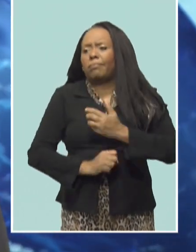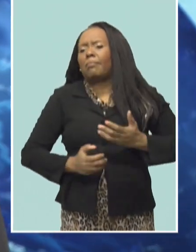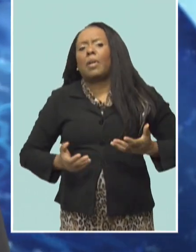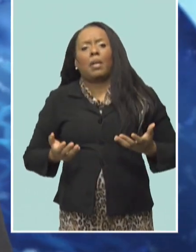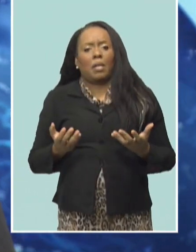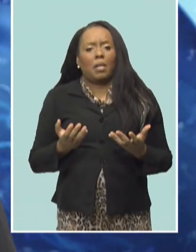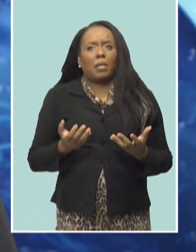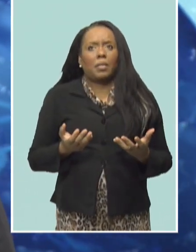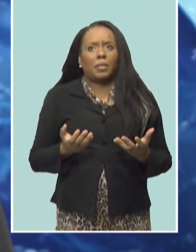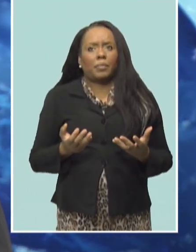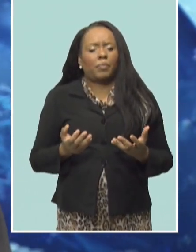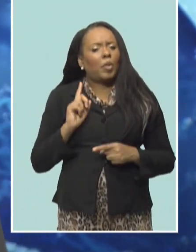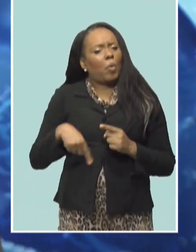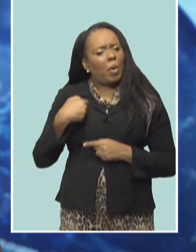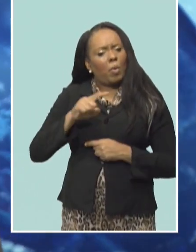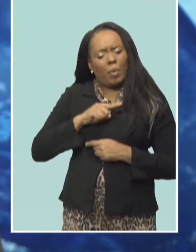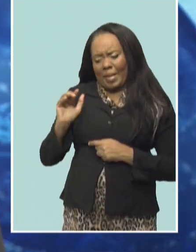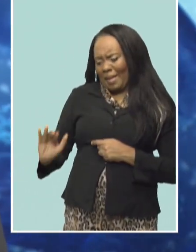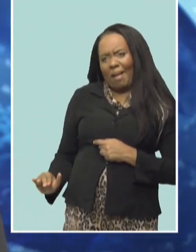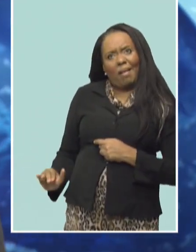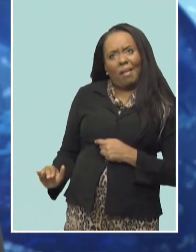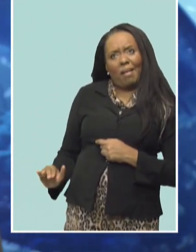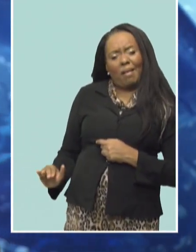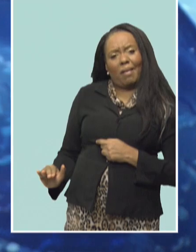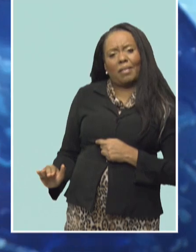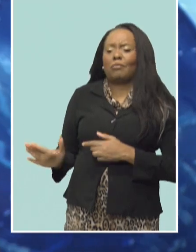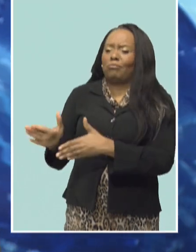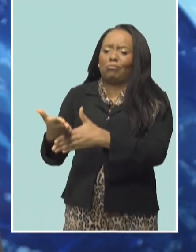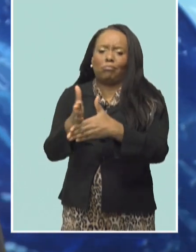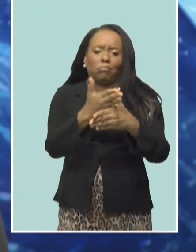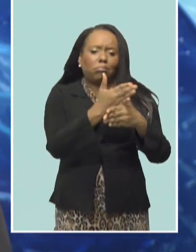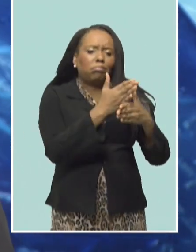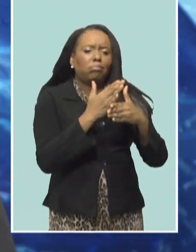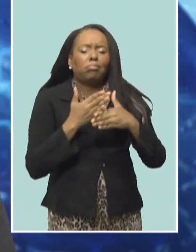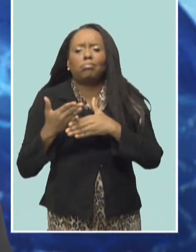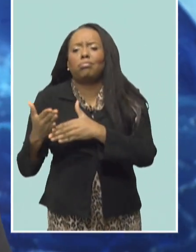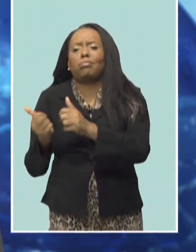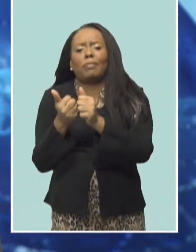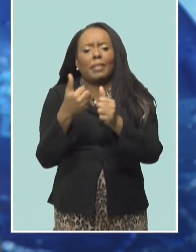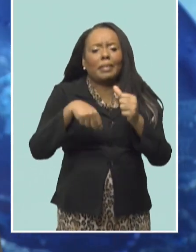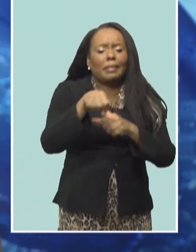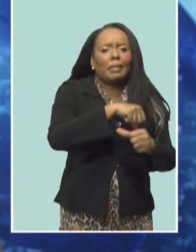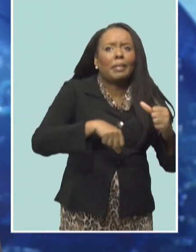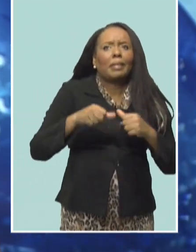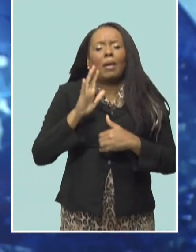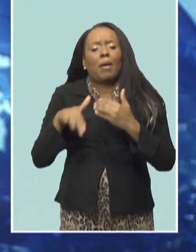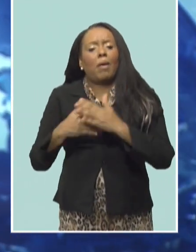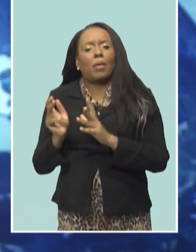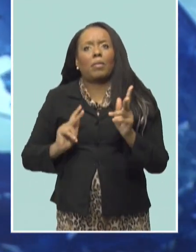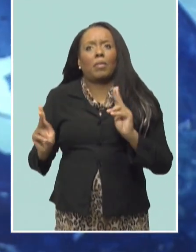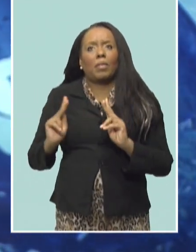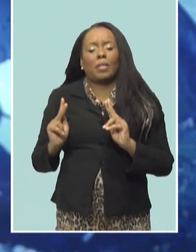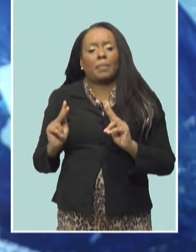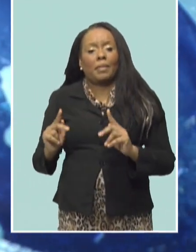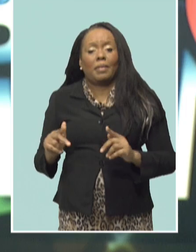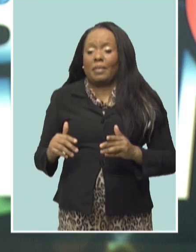I'm talking about when we were young, a time where we shared with each other, when everybody in the neighborhood was auntie